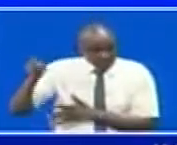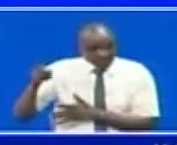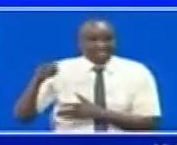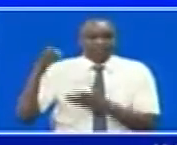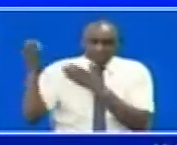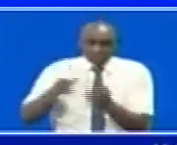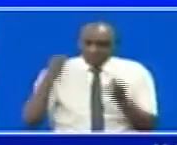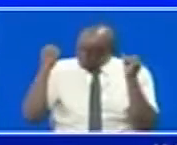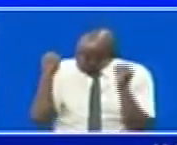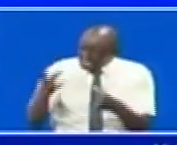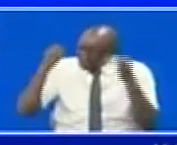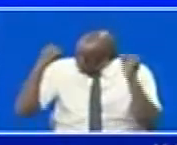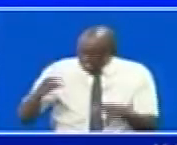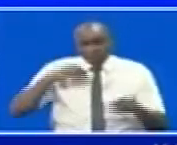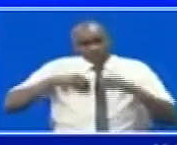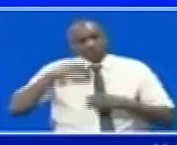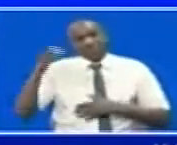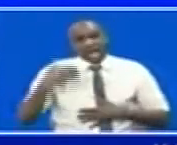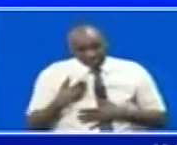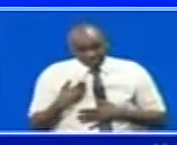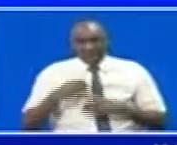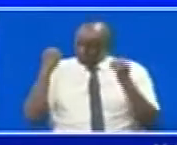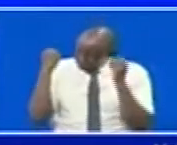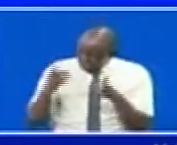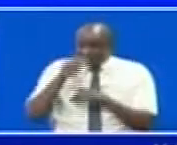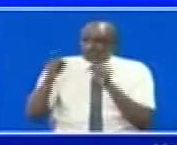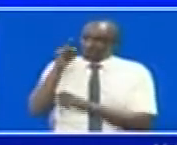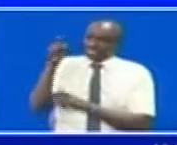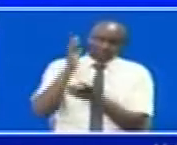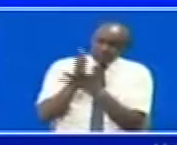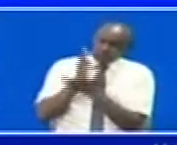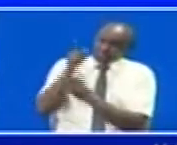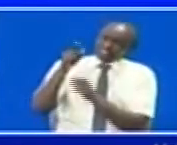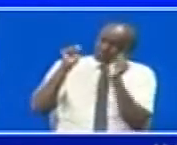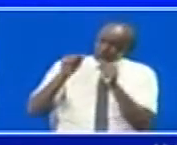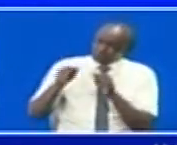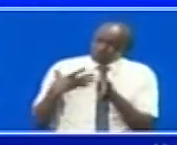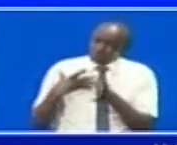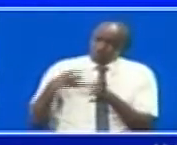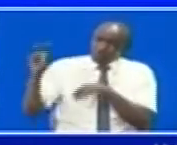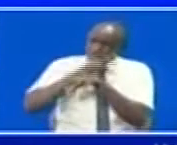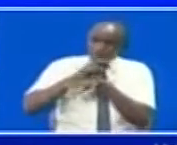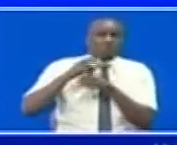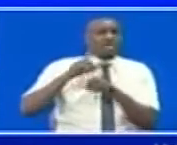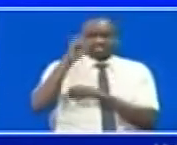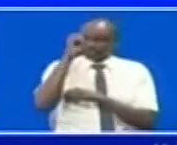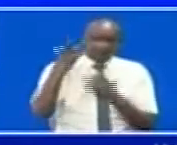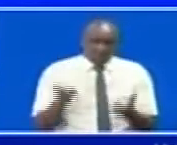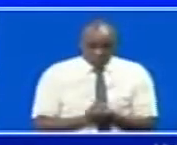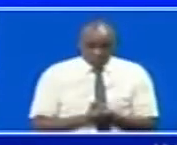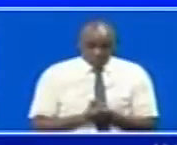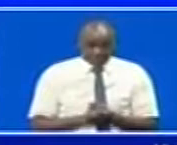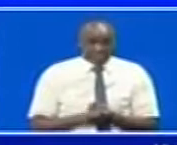riddled with so many scandals that many have questioned its very ability to oversight the executive.